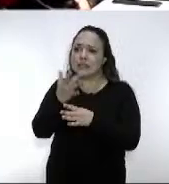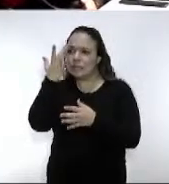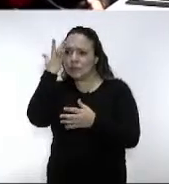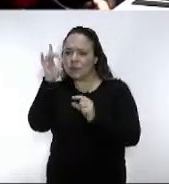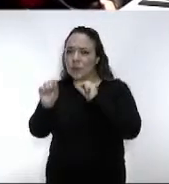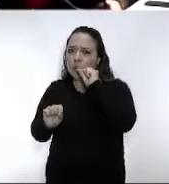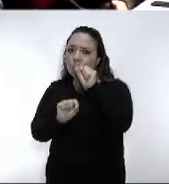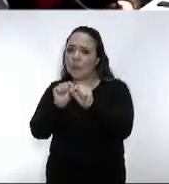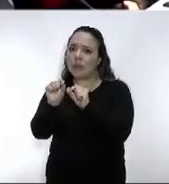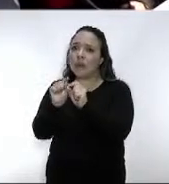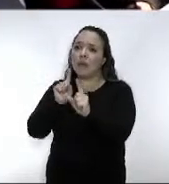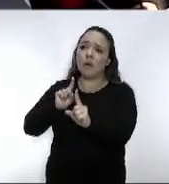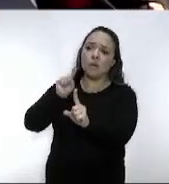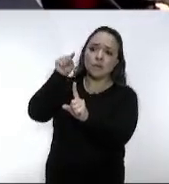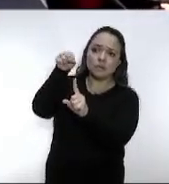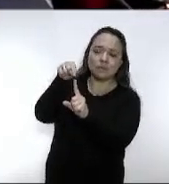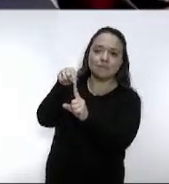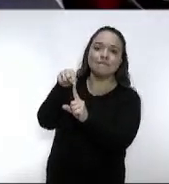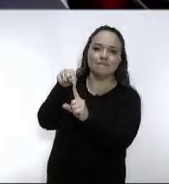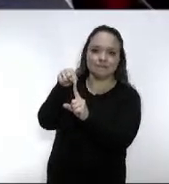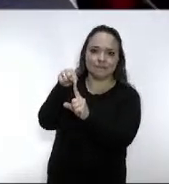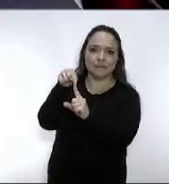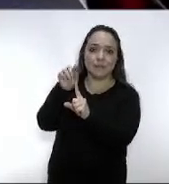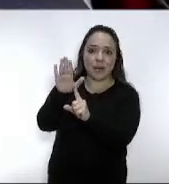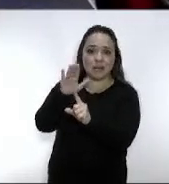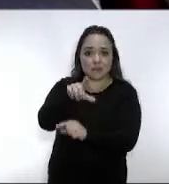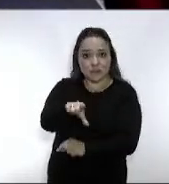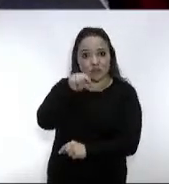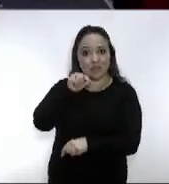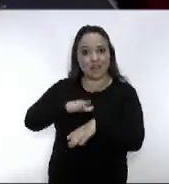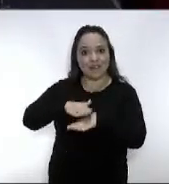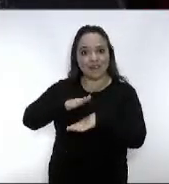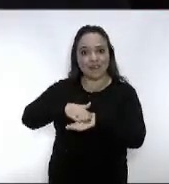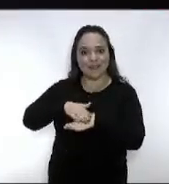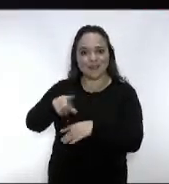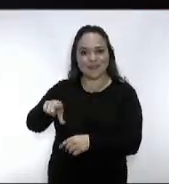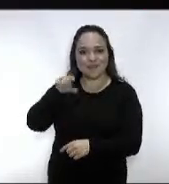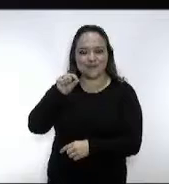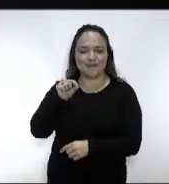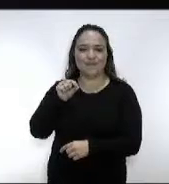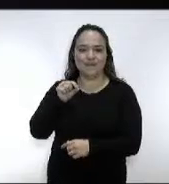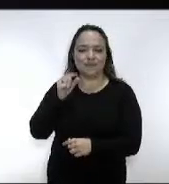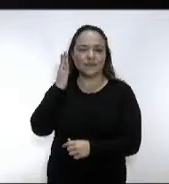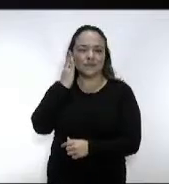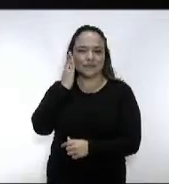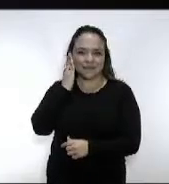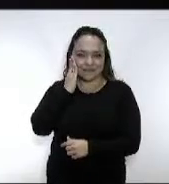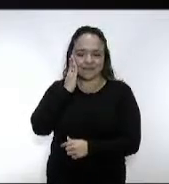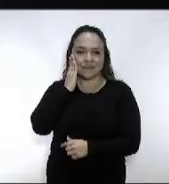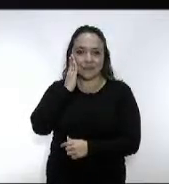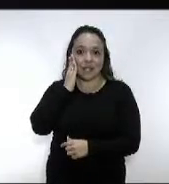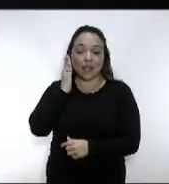is awaiting you, you are already doing that as